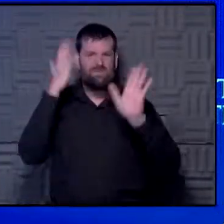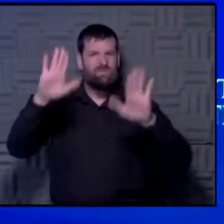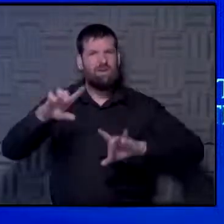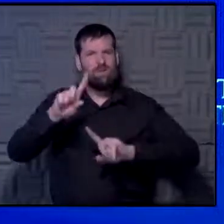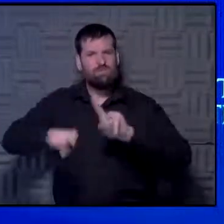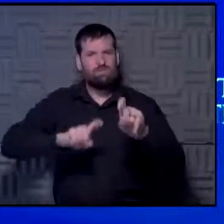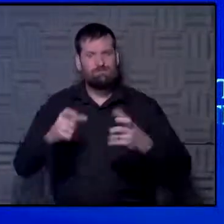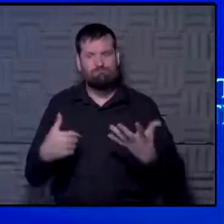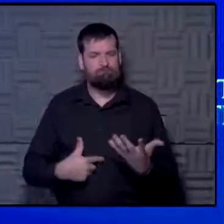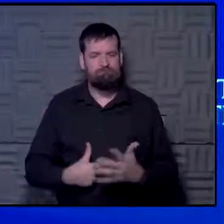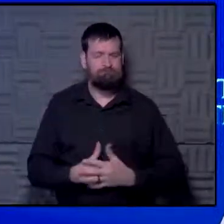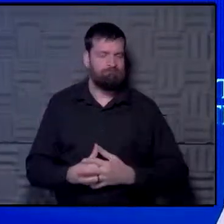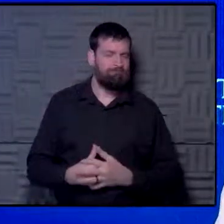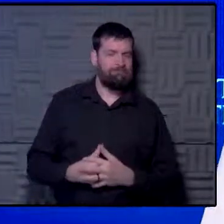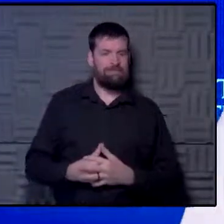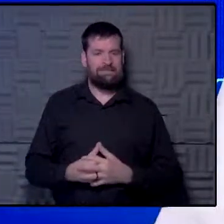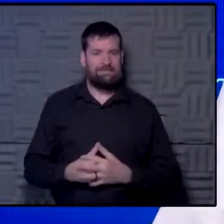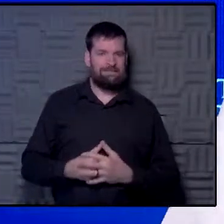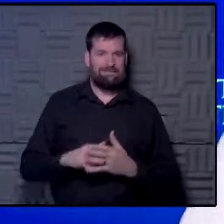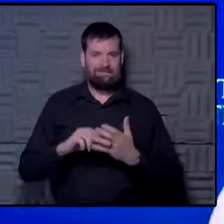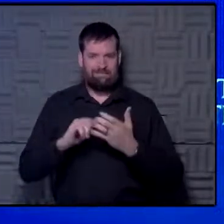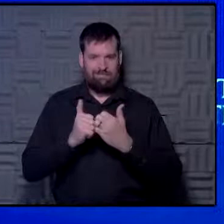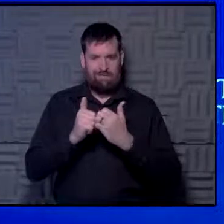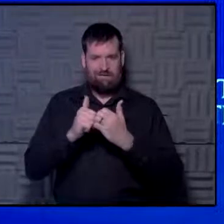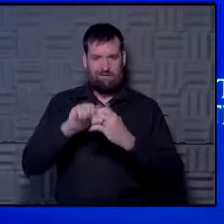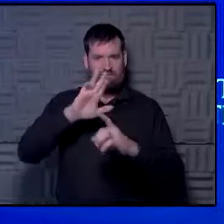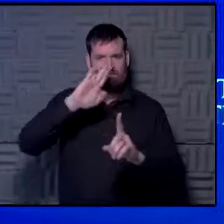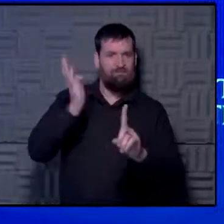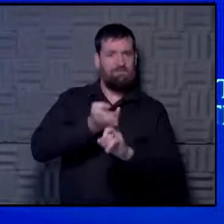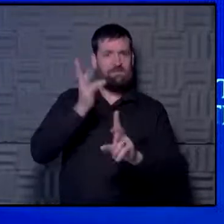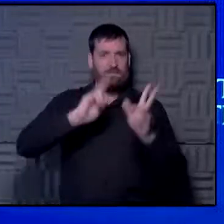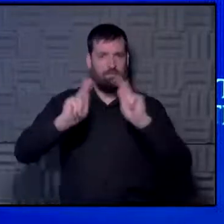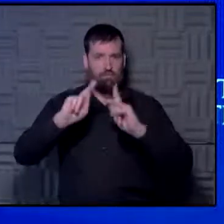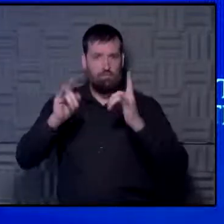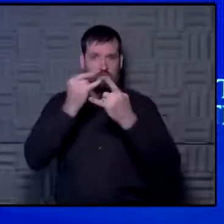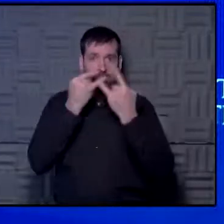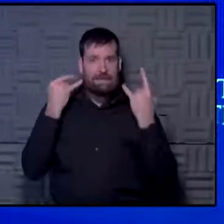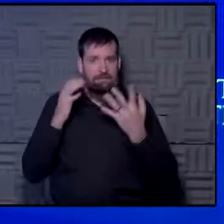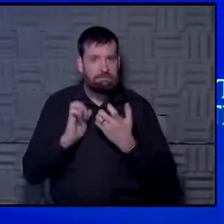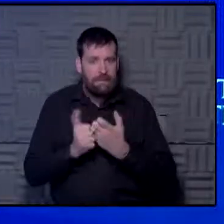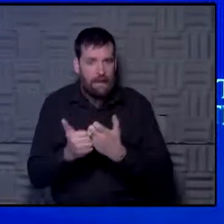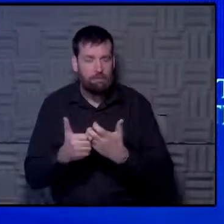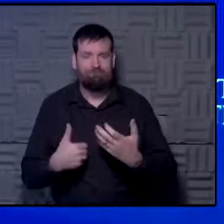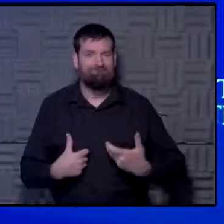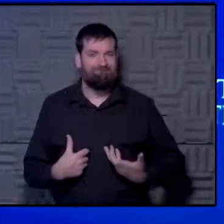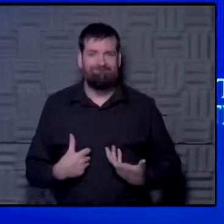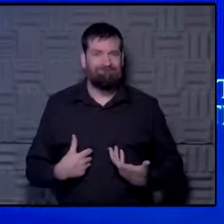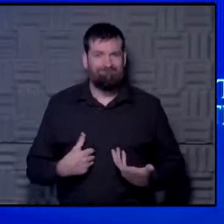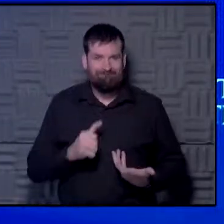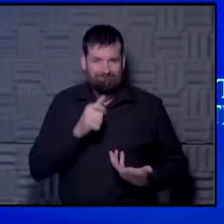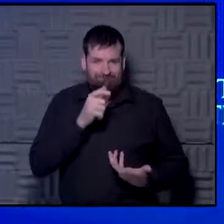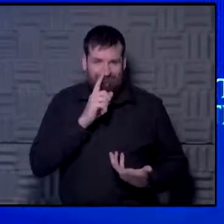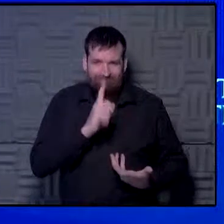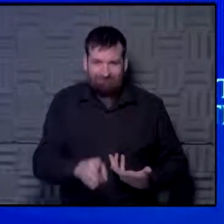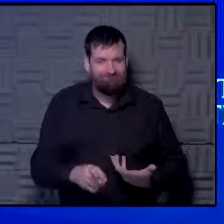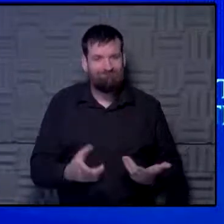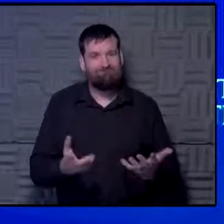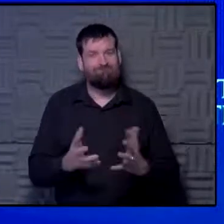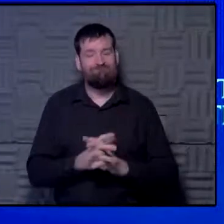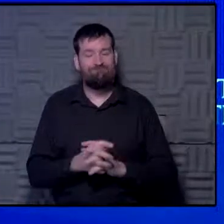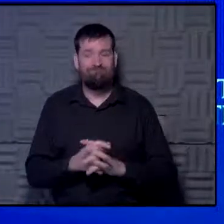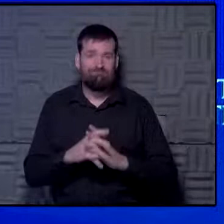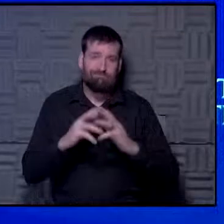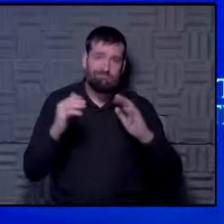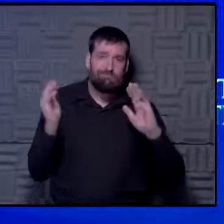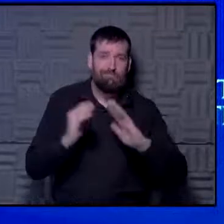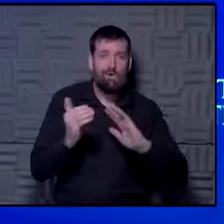don't know how you convince people to wear masks and to do that, whether you're in small